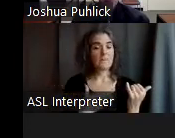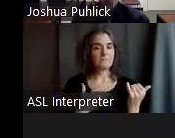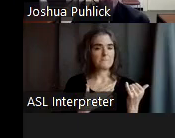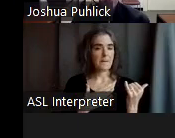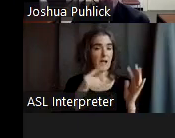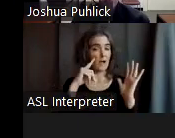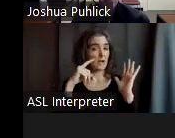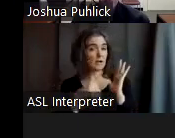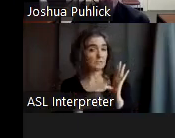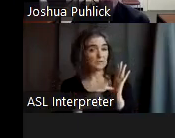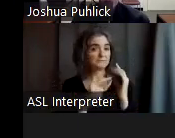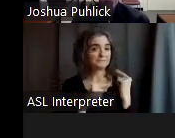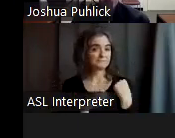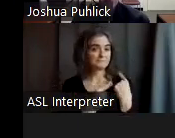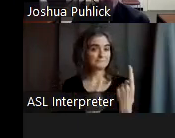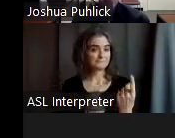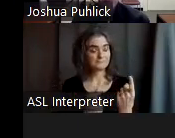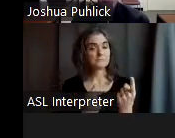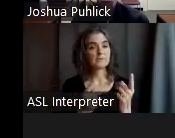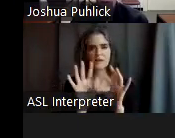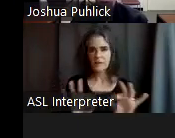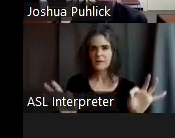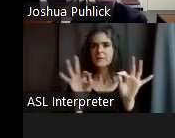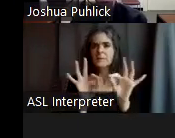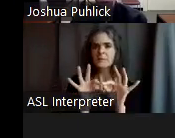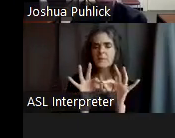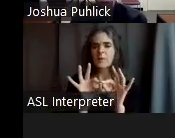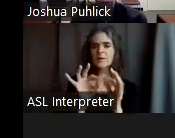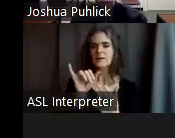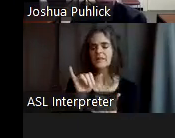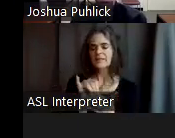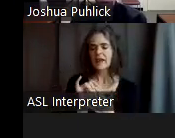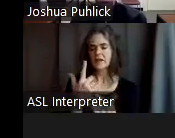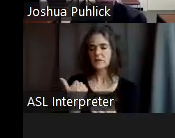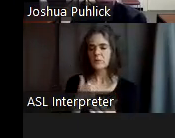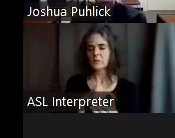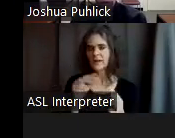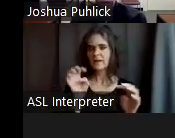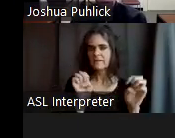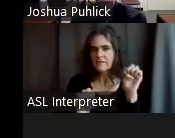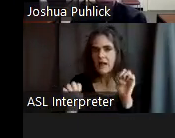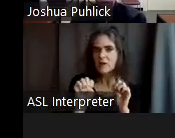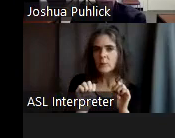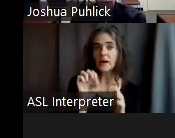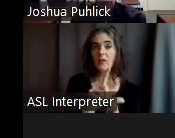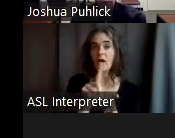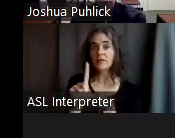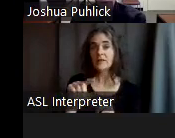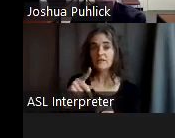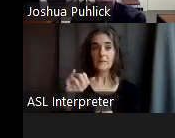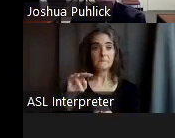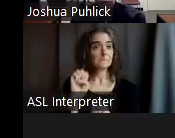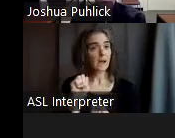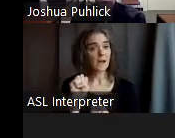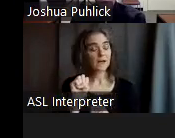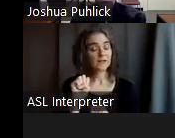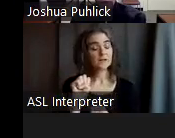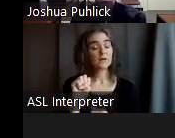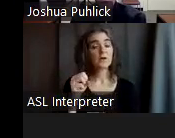an important thing that we evaluate here is the longleaf pine cone